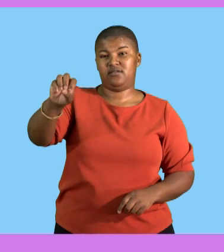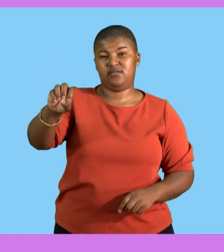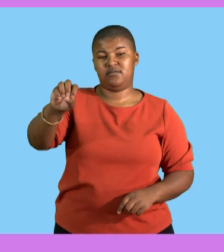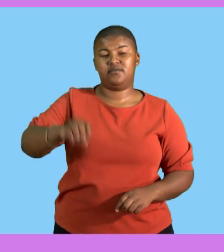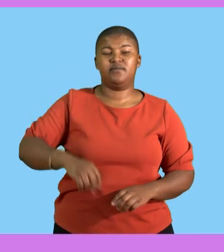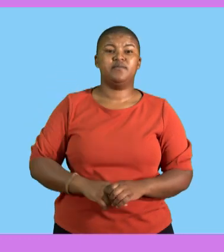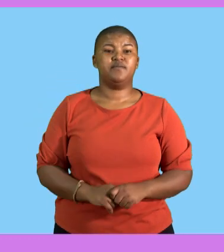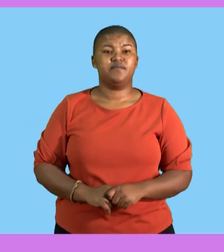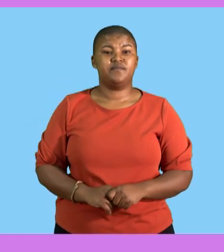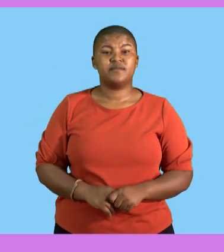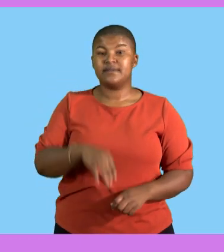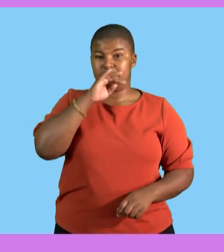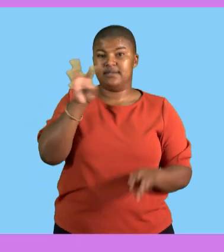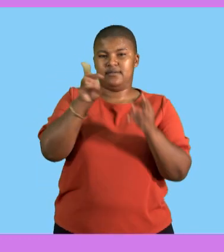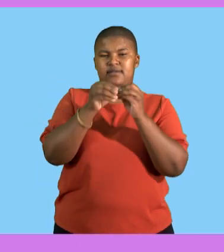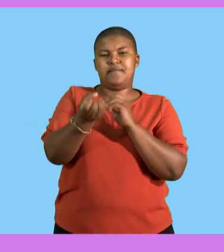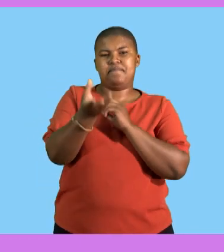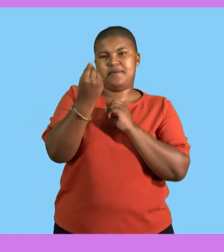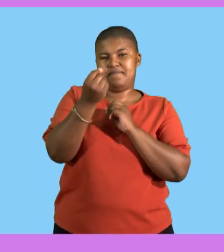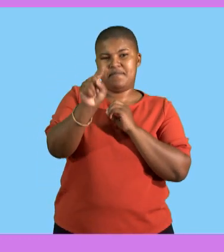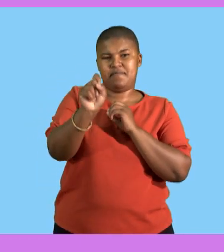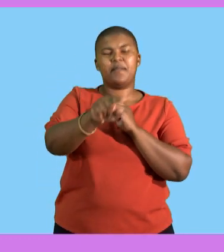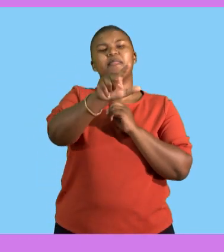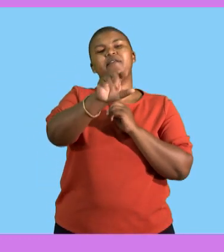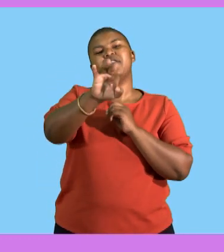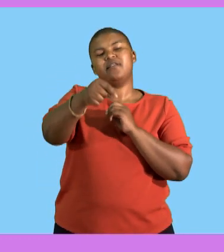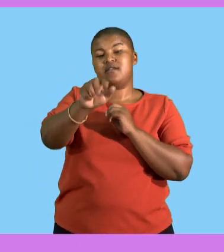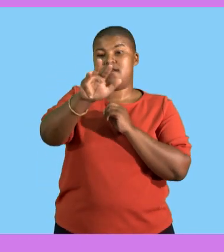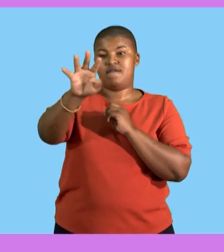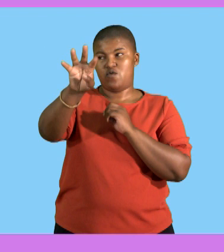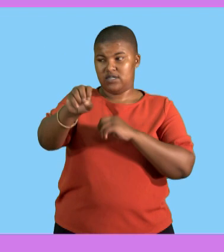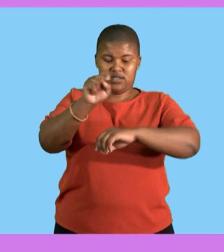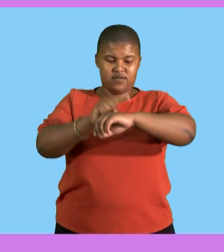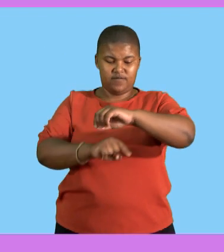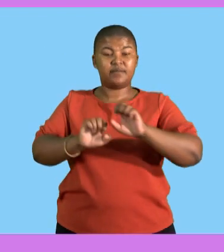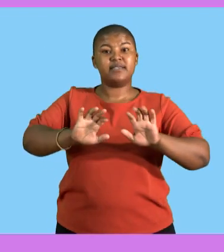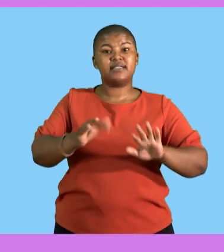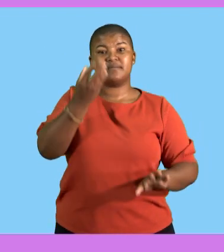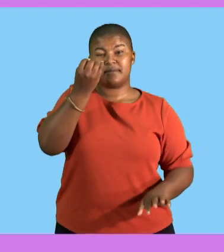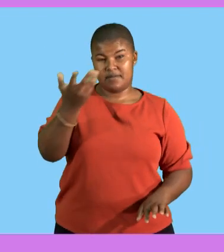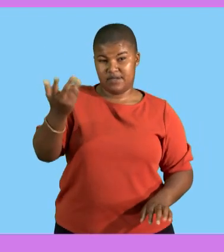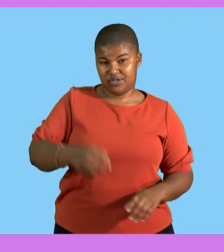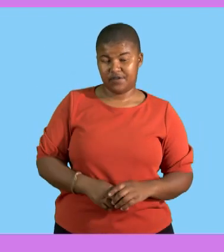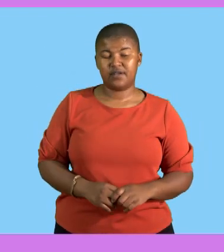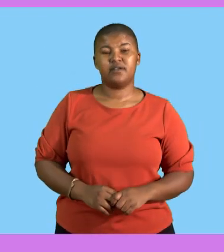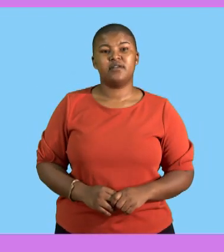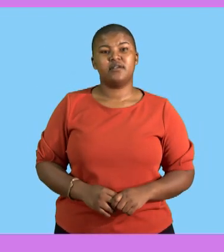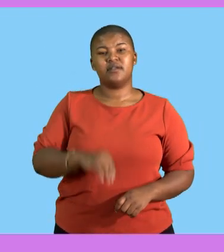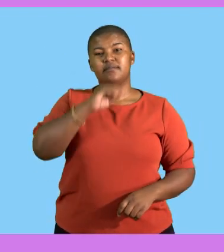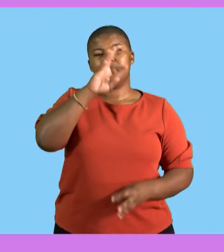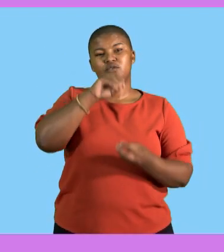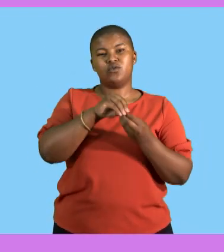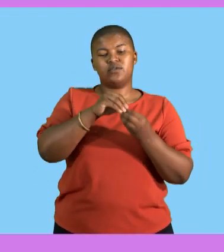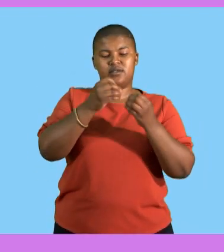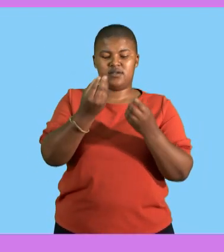73,940. This is the sum. Then the sum is divided by 10. So meaning is the total number